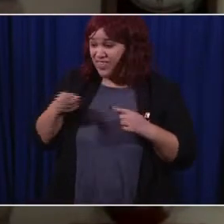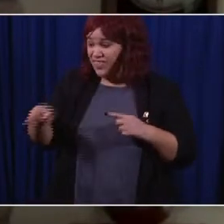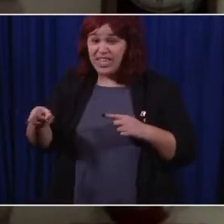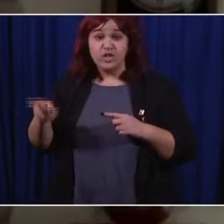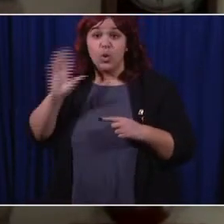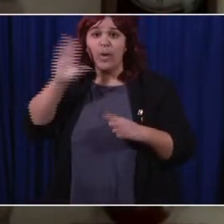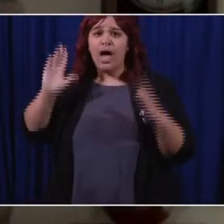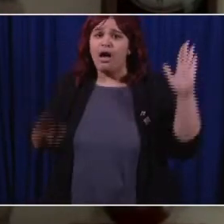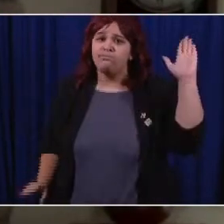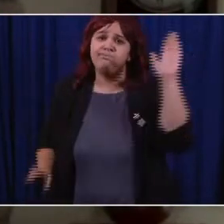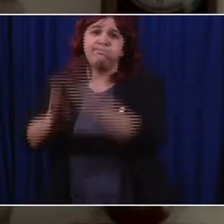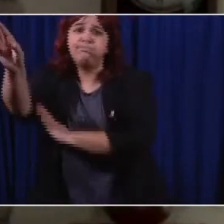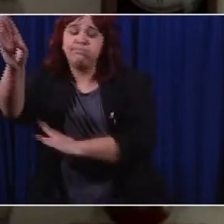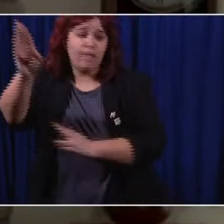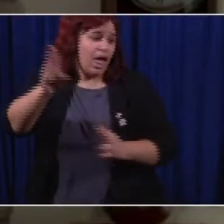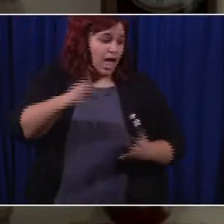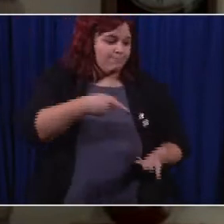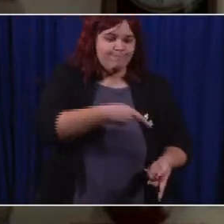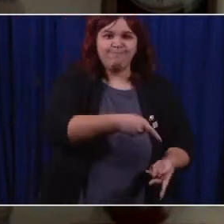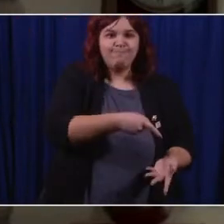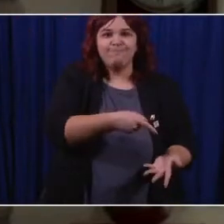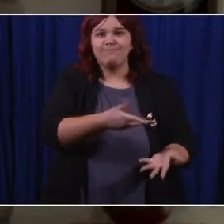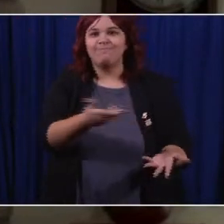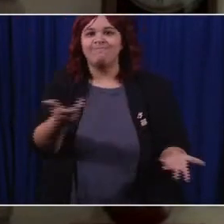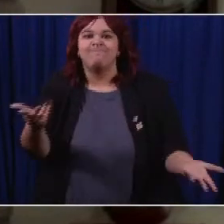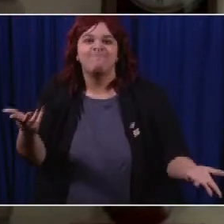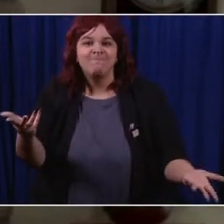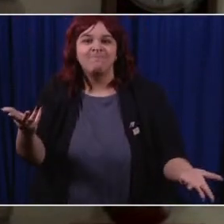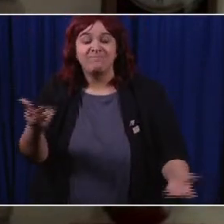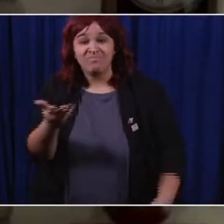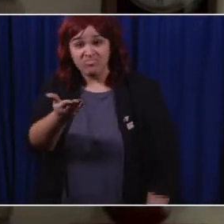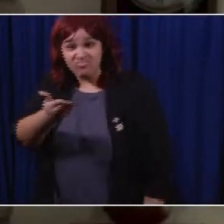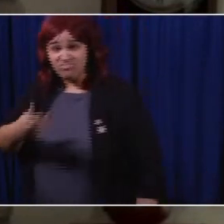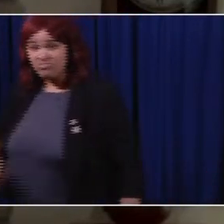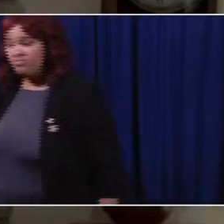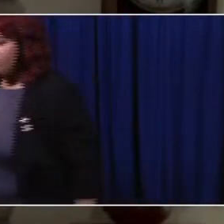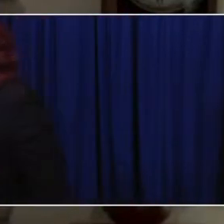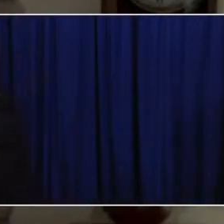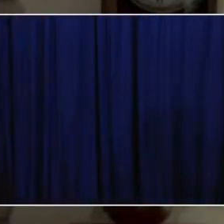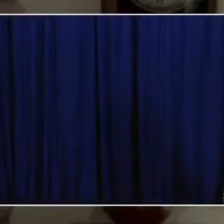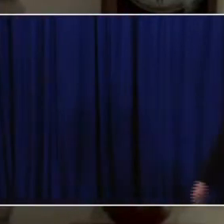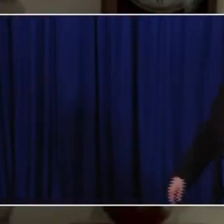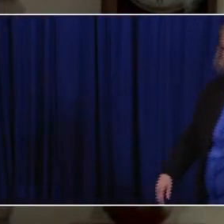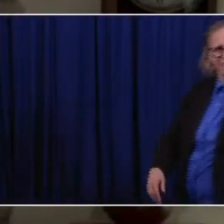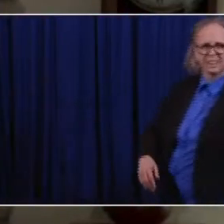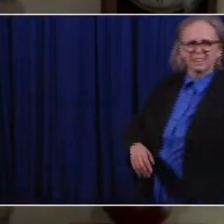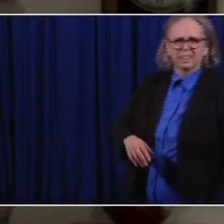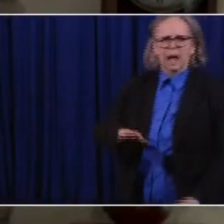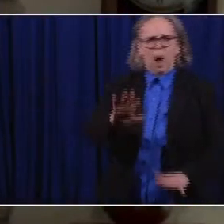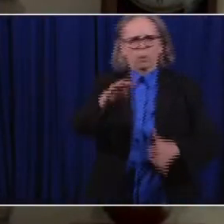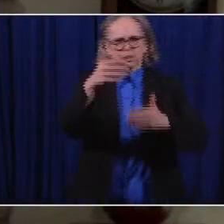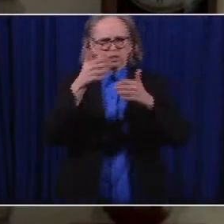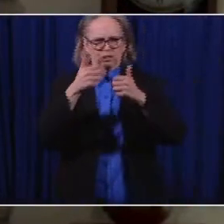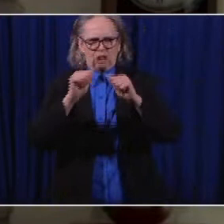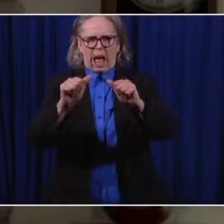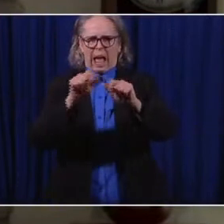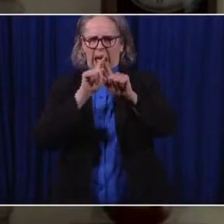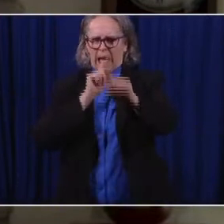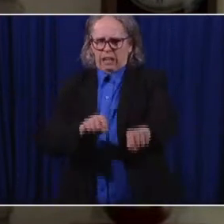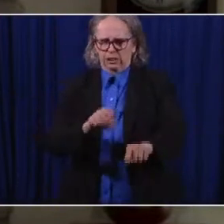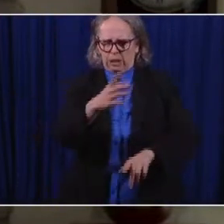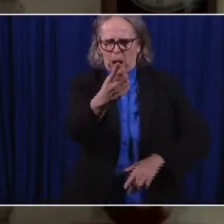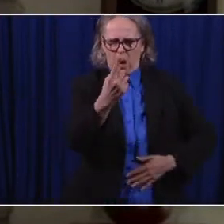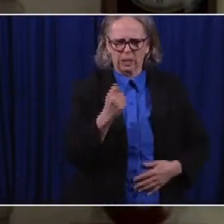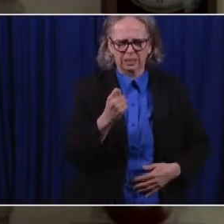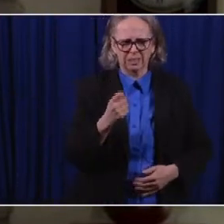But look, we got to deal with this ourselves. This vaccine is not going to cover enough people